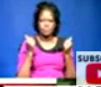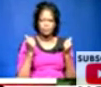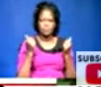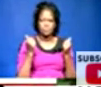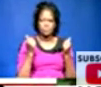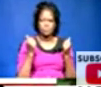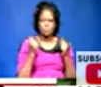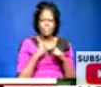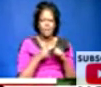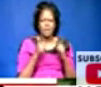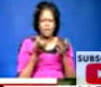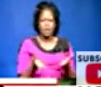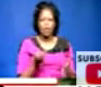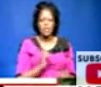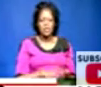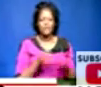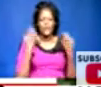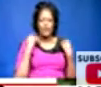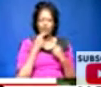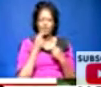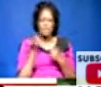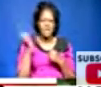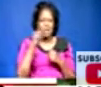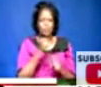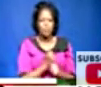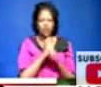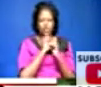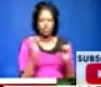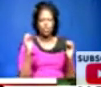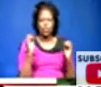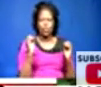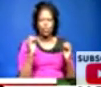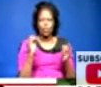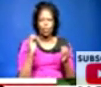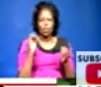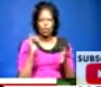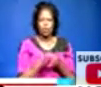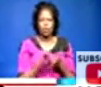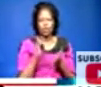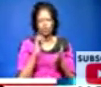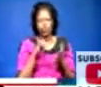Ila sasa siku ya practical Jumanne hatukumuona tena, na hivyo ndivyo alitoweka.